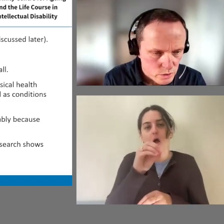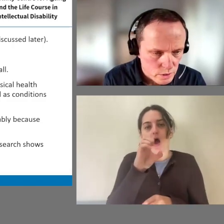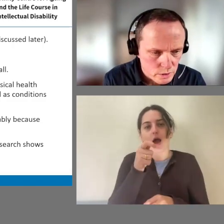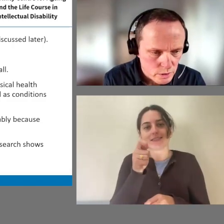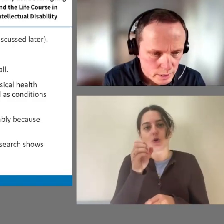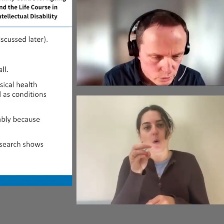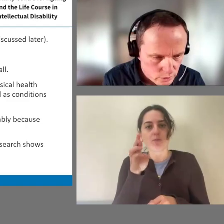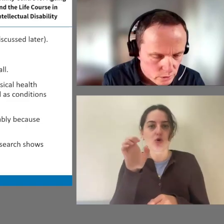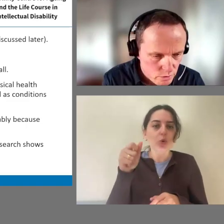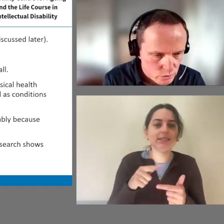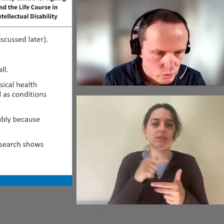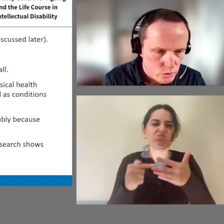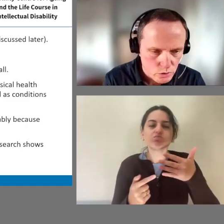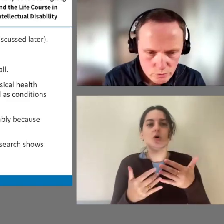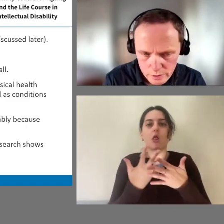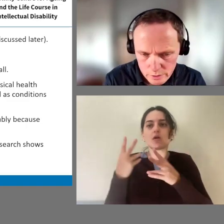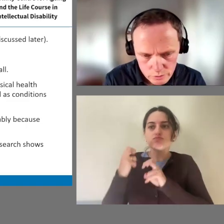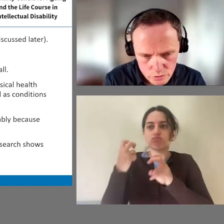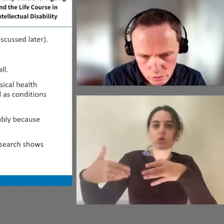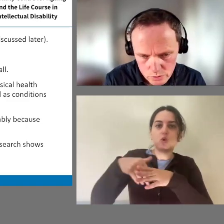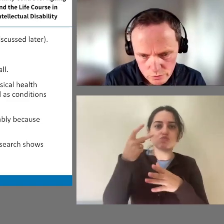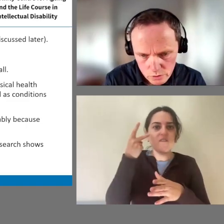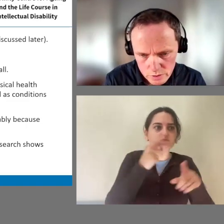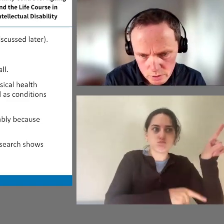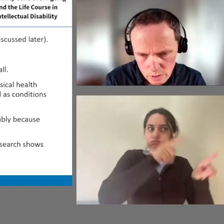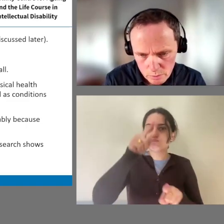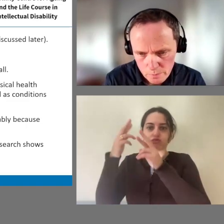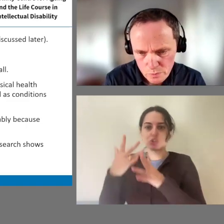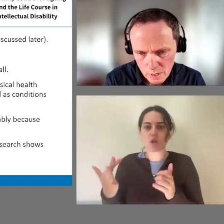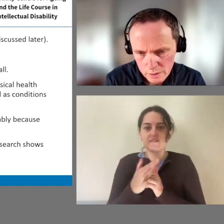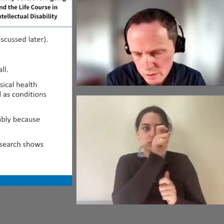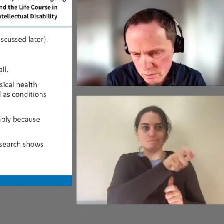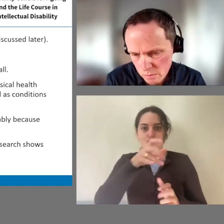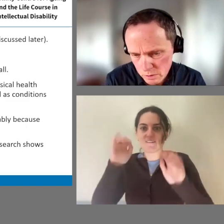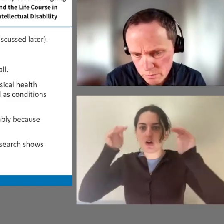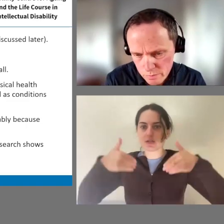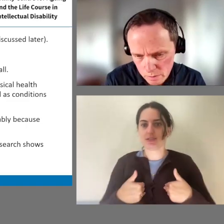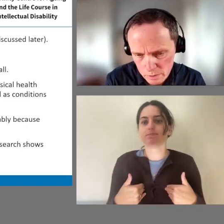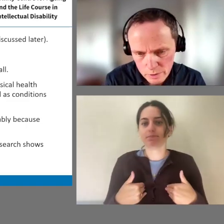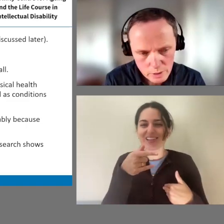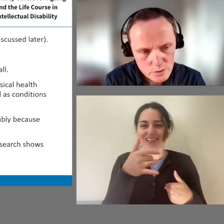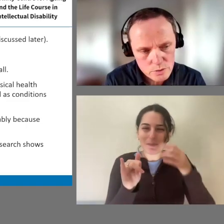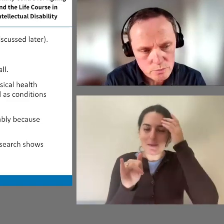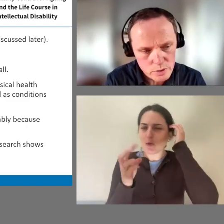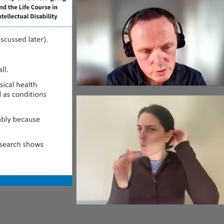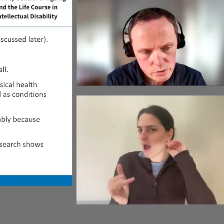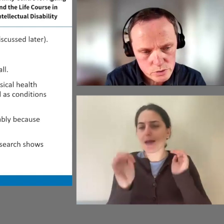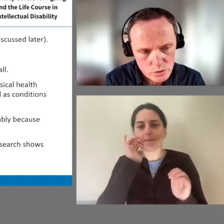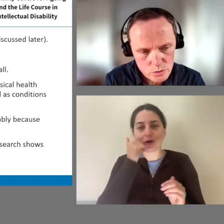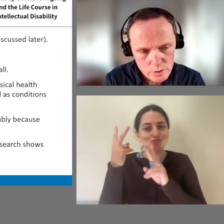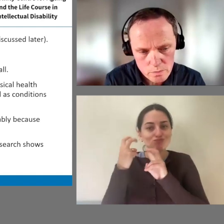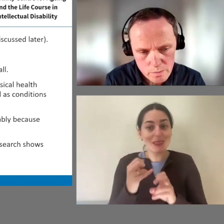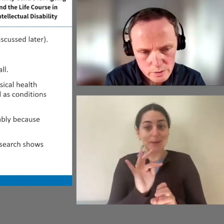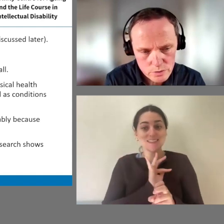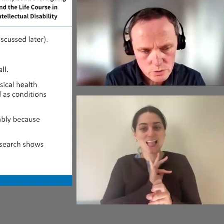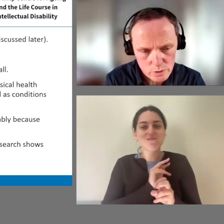studies included in the review showed very different results for autistic people. And this is probably because researchers